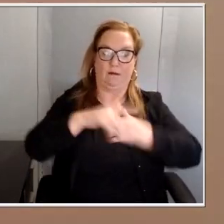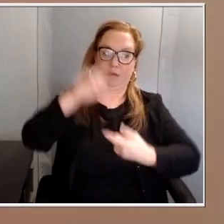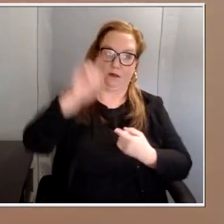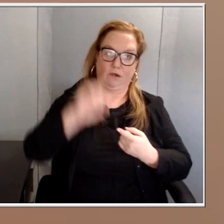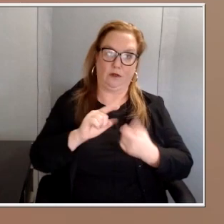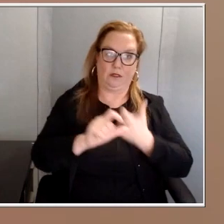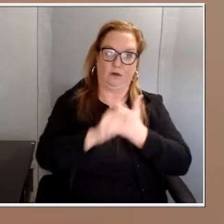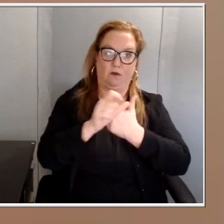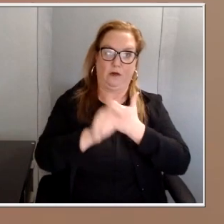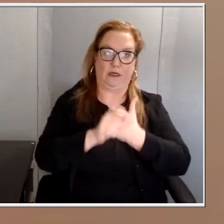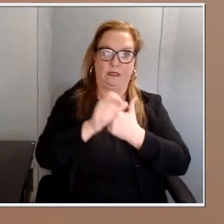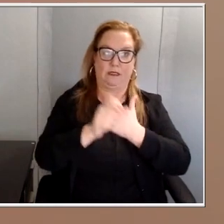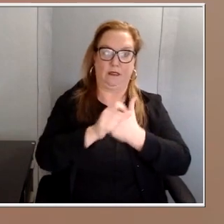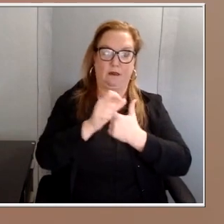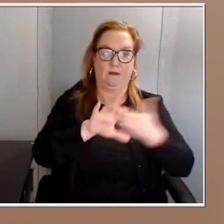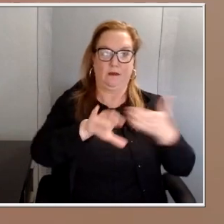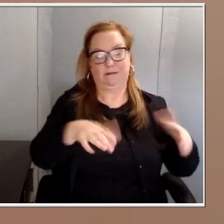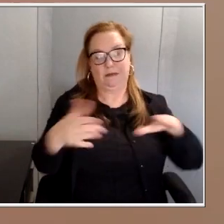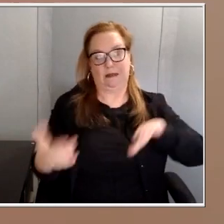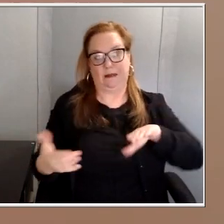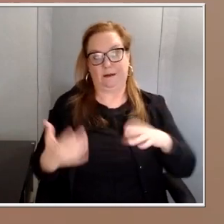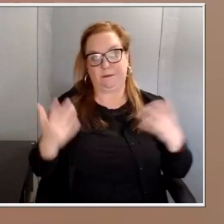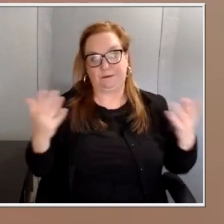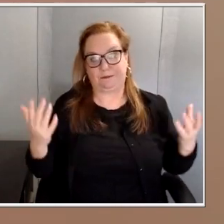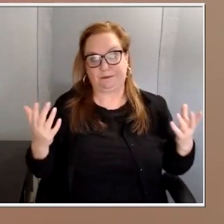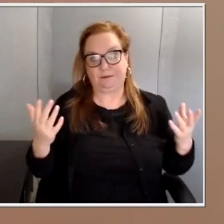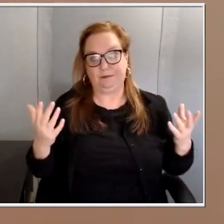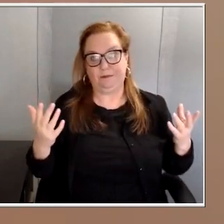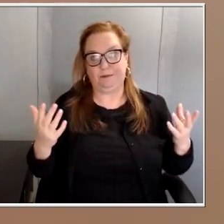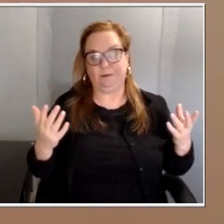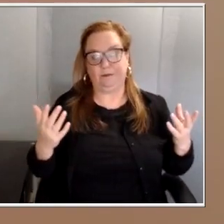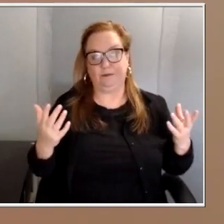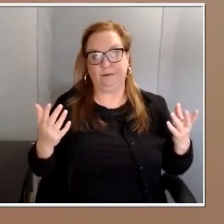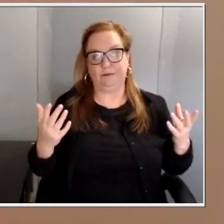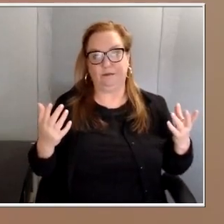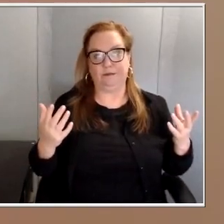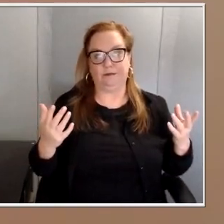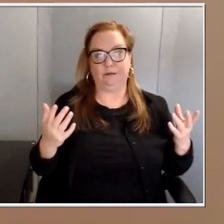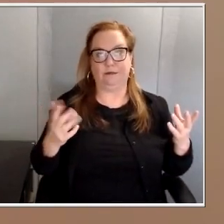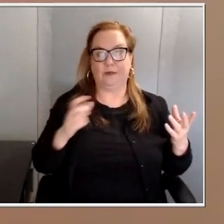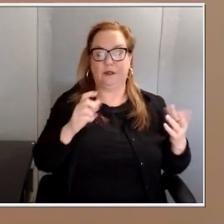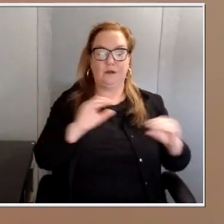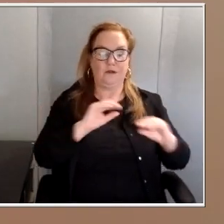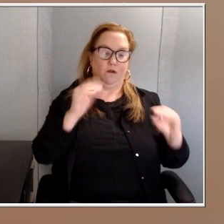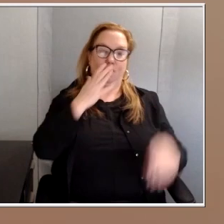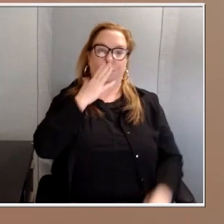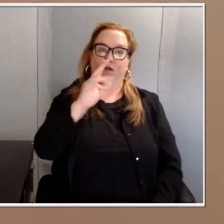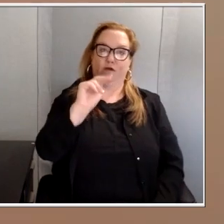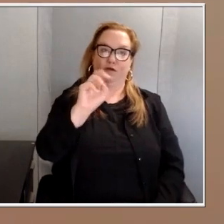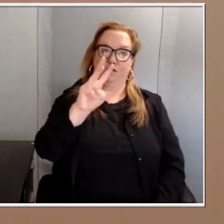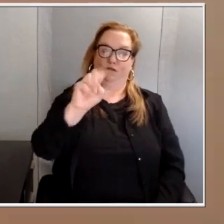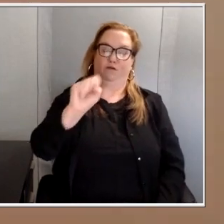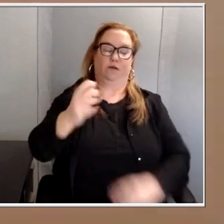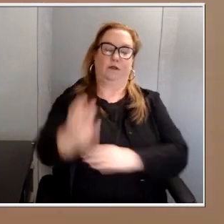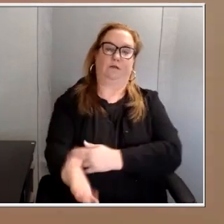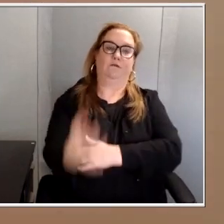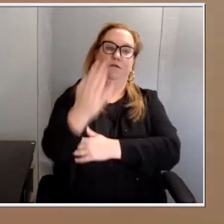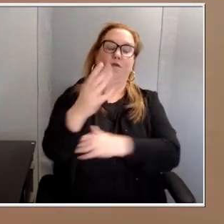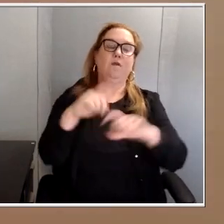the risk of mortality. So not anything sunshiny this morning, but the